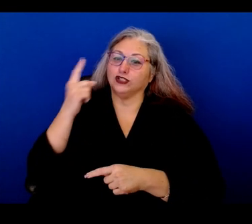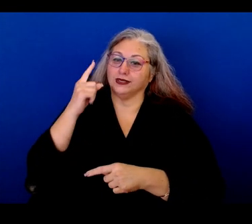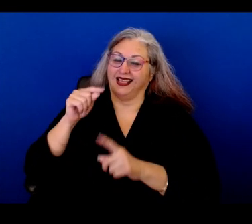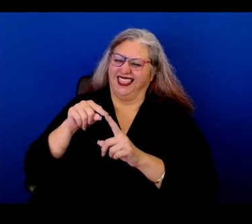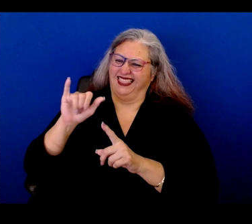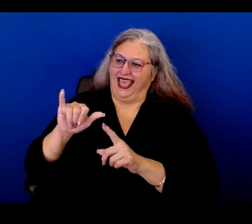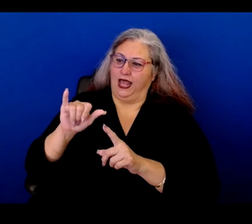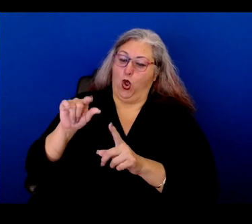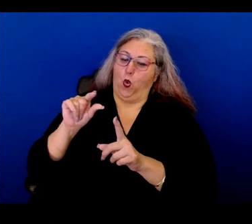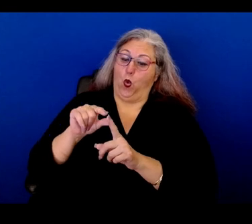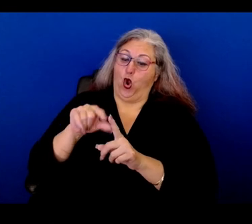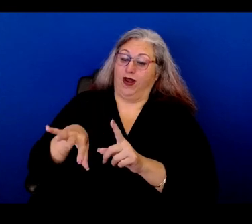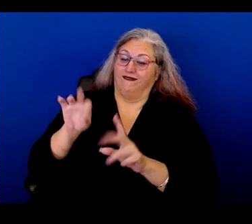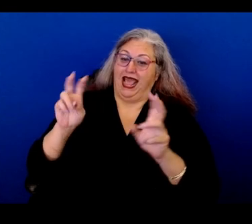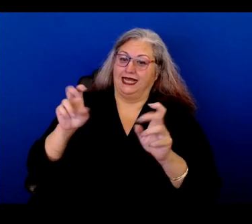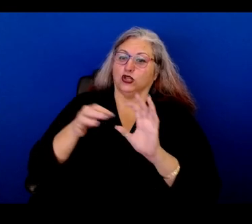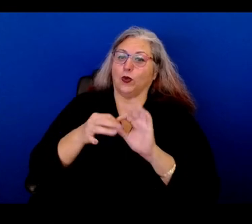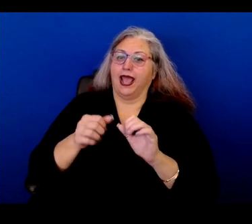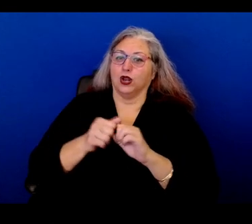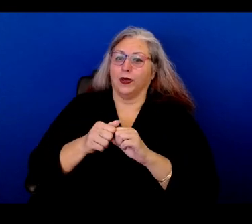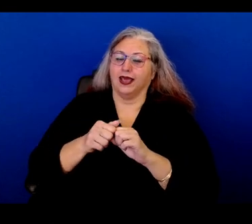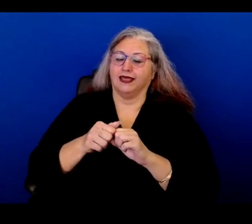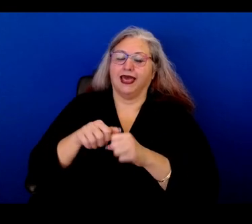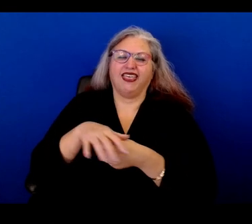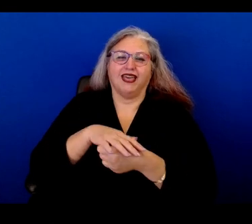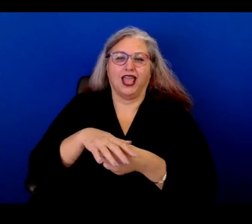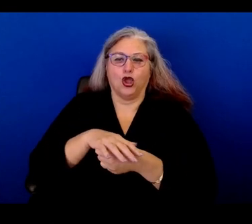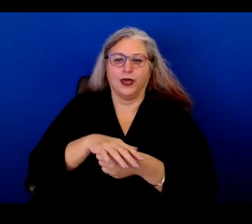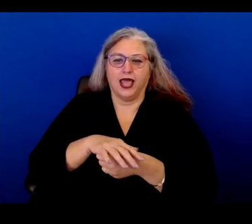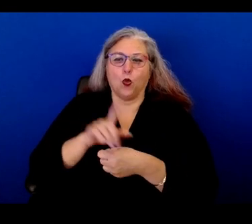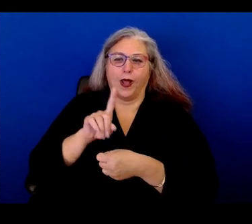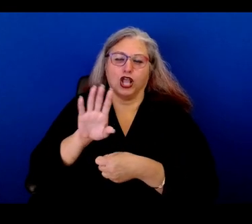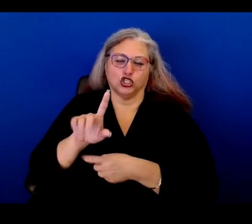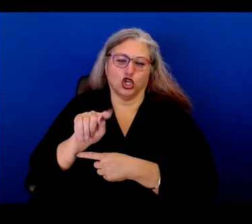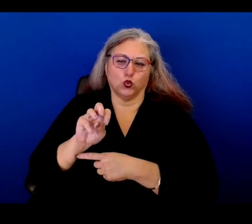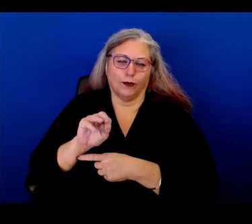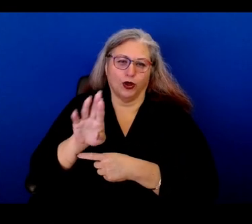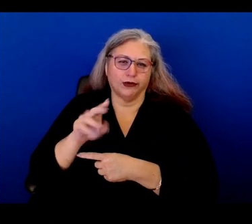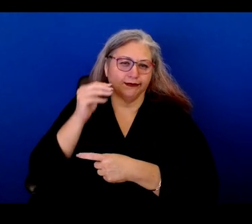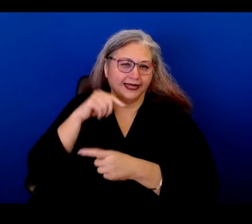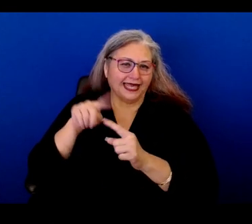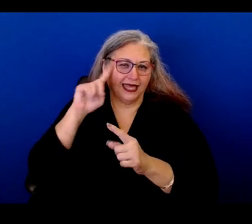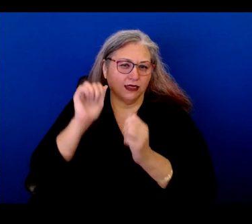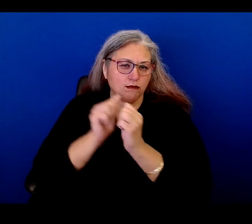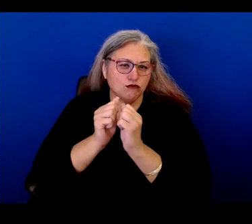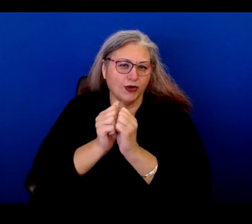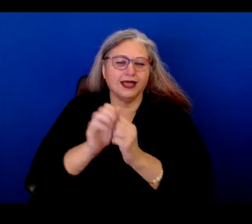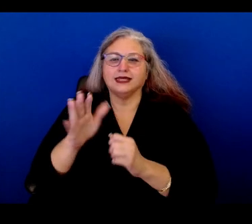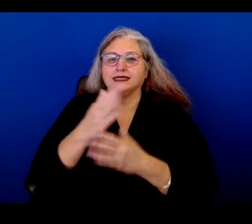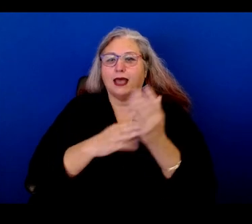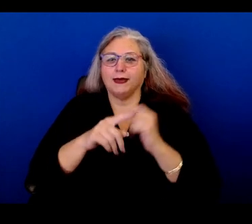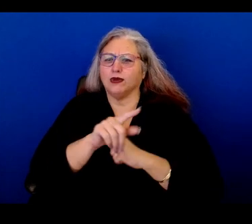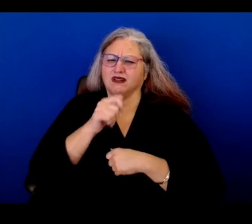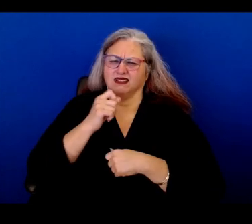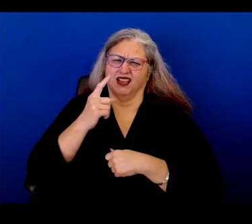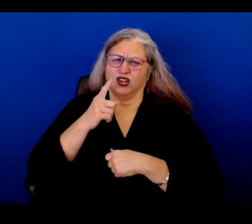that this word finding has to do with the location of the tumor. So, you know, one of people sometimes don't